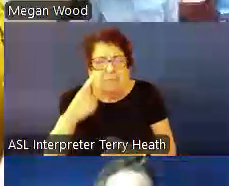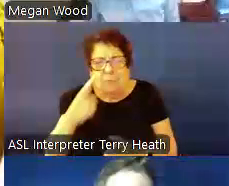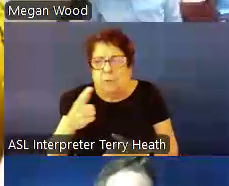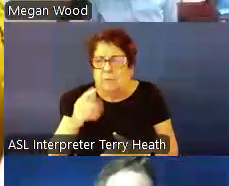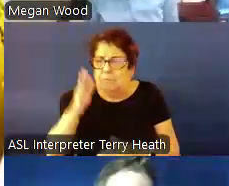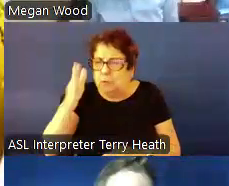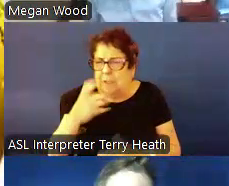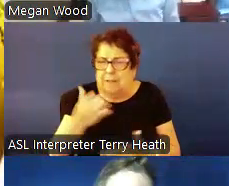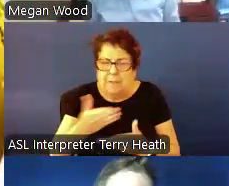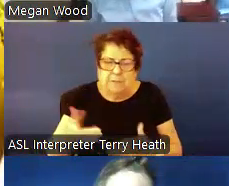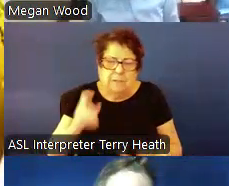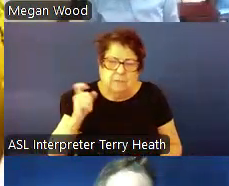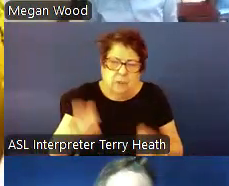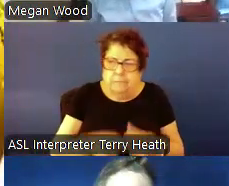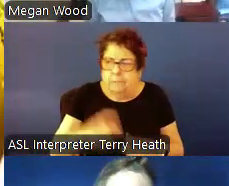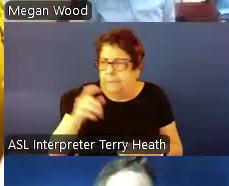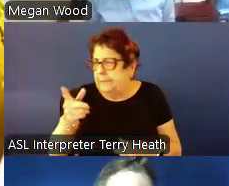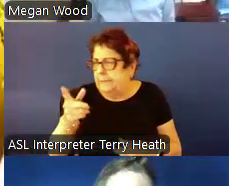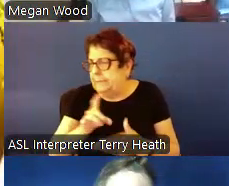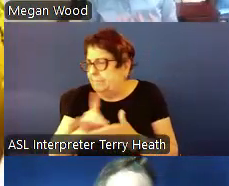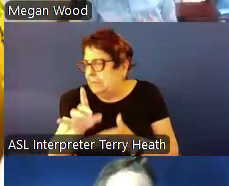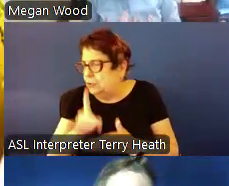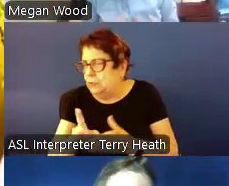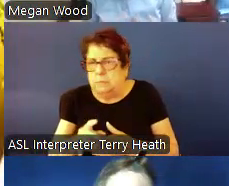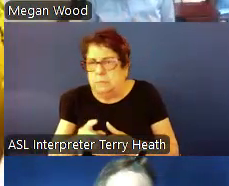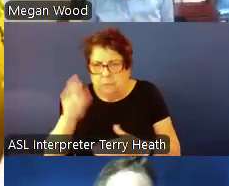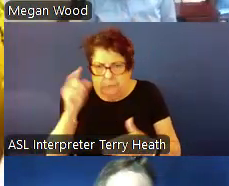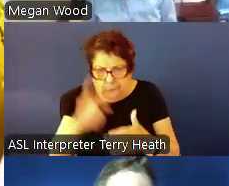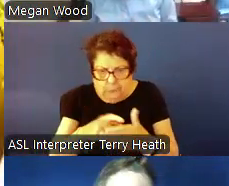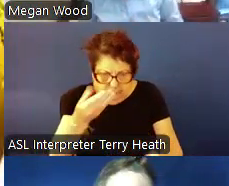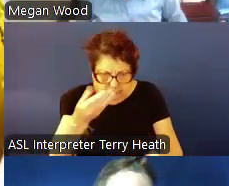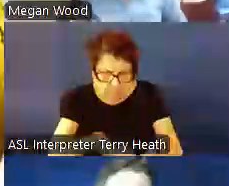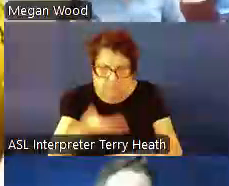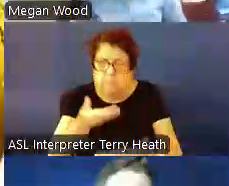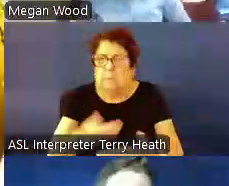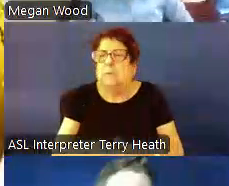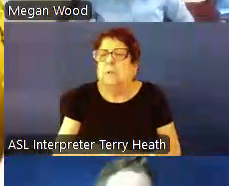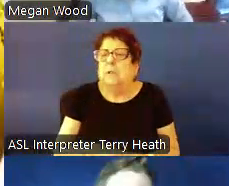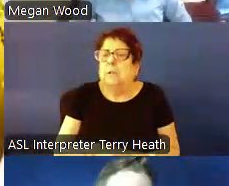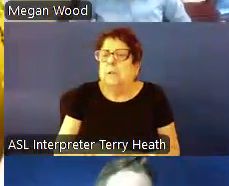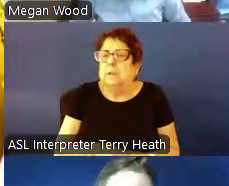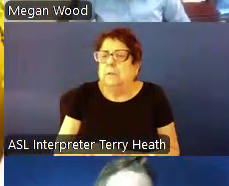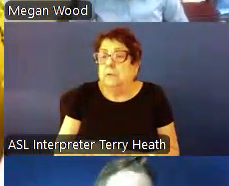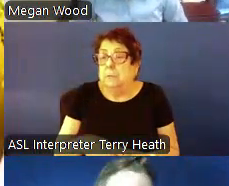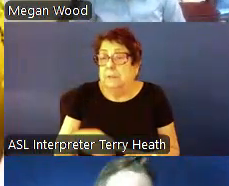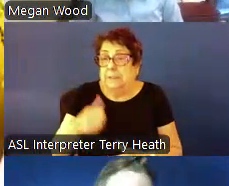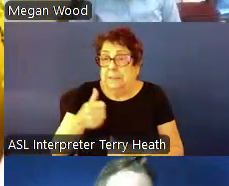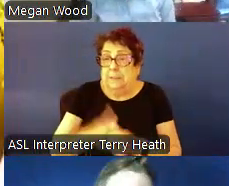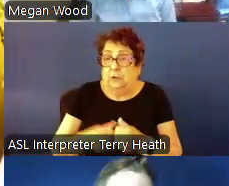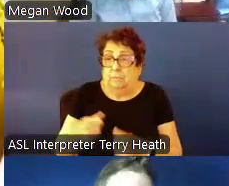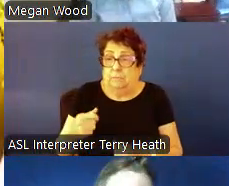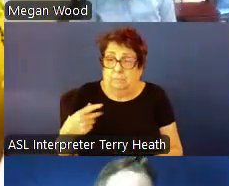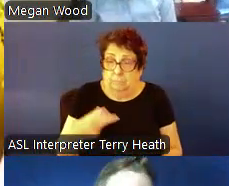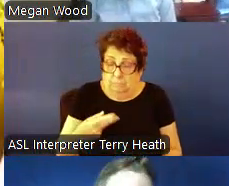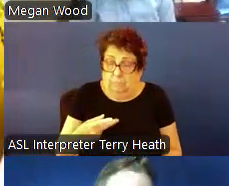both get the same questions, but we have different roles in each client's